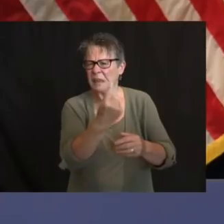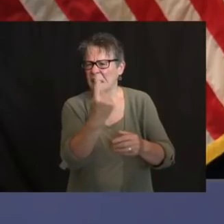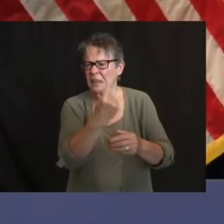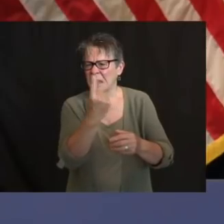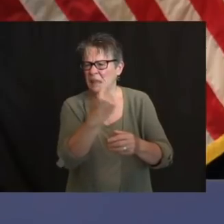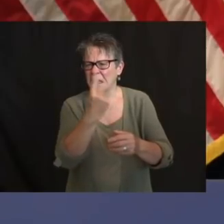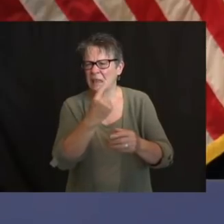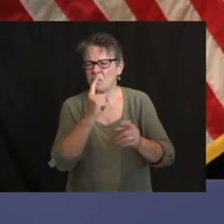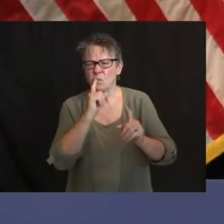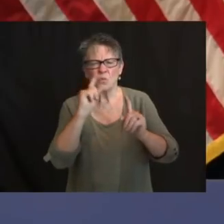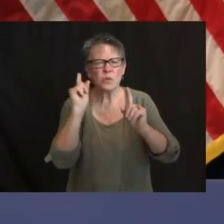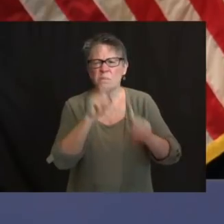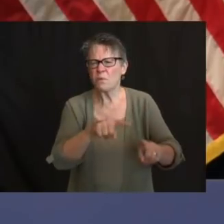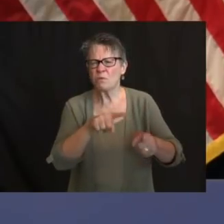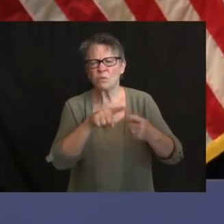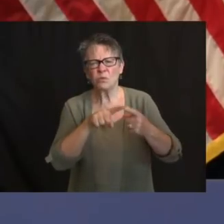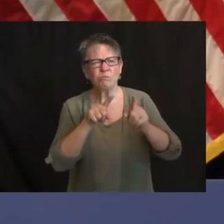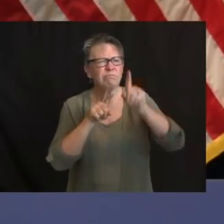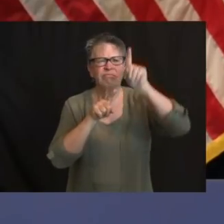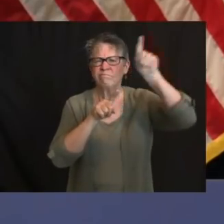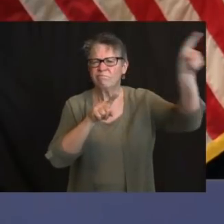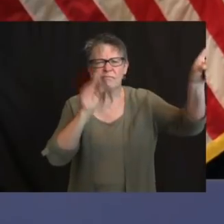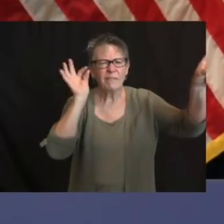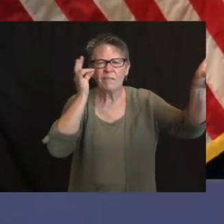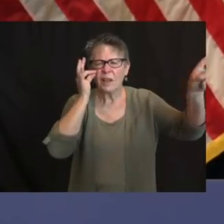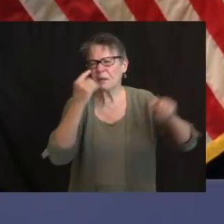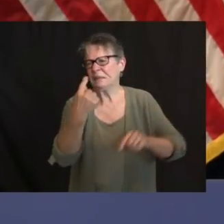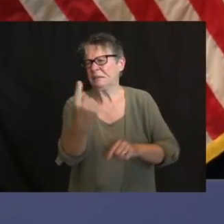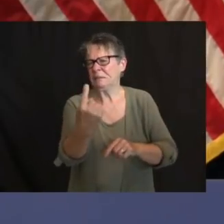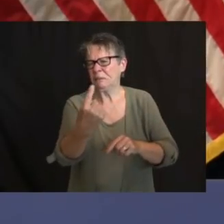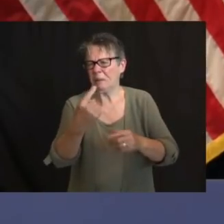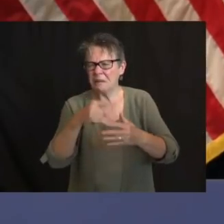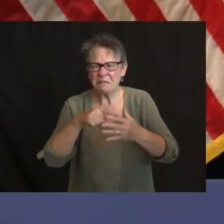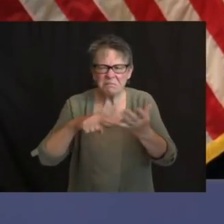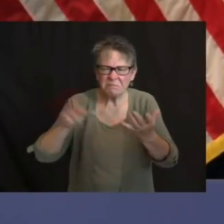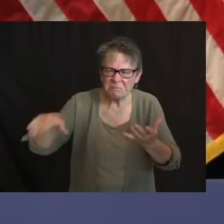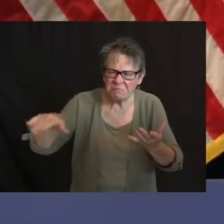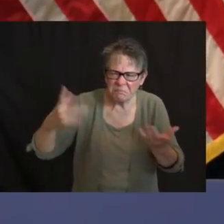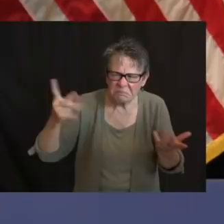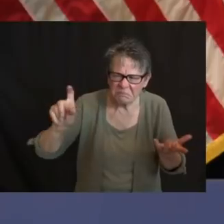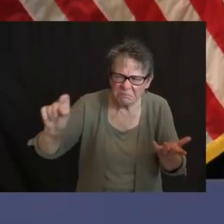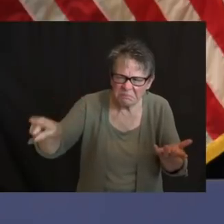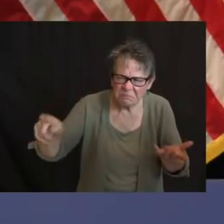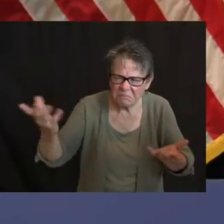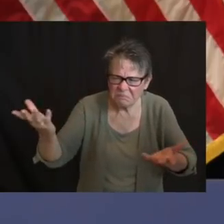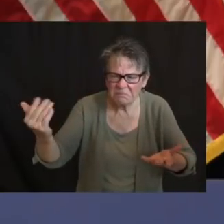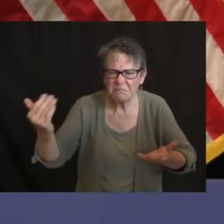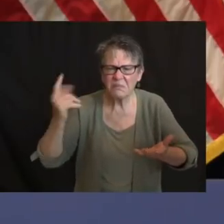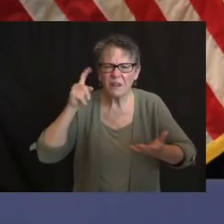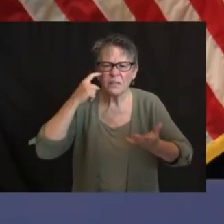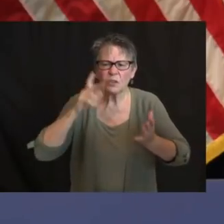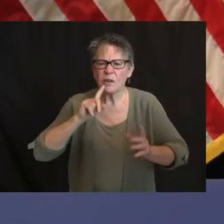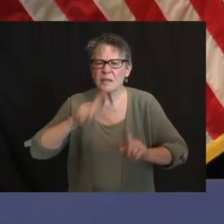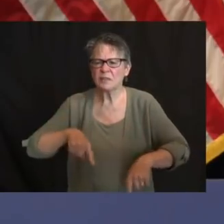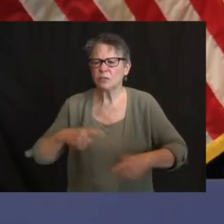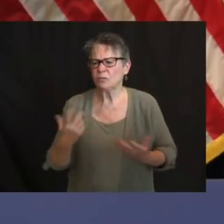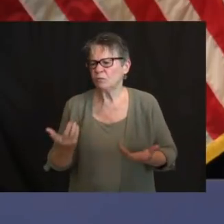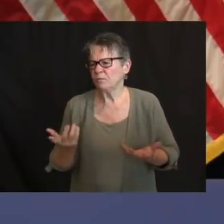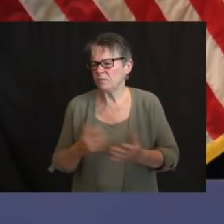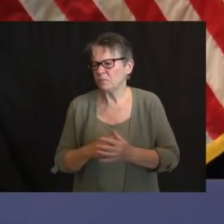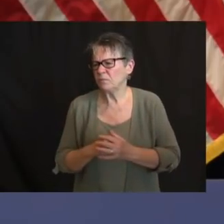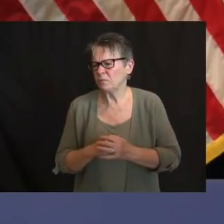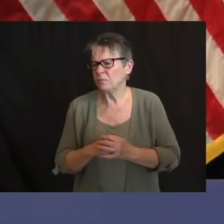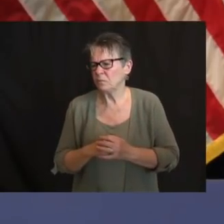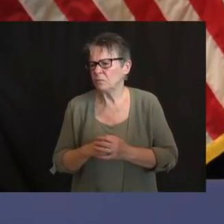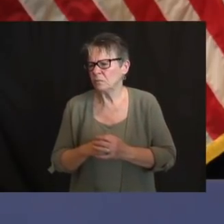have one question for you. So it's pretty clear what your stance is on the Black Lives Matter movement,